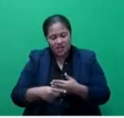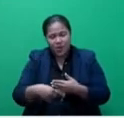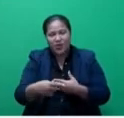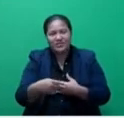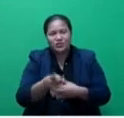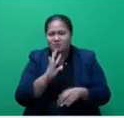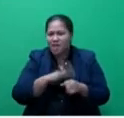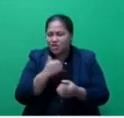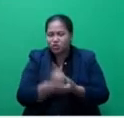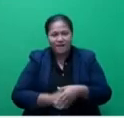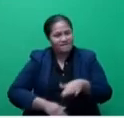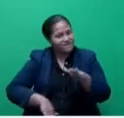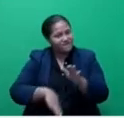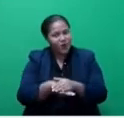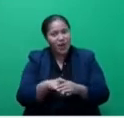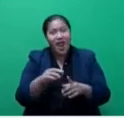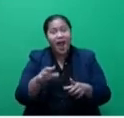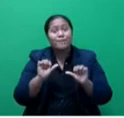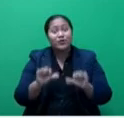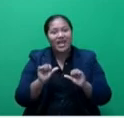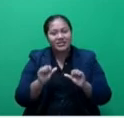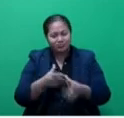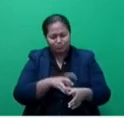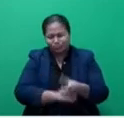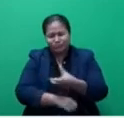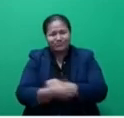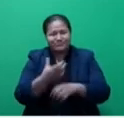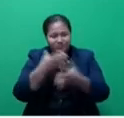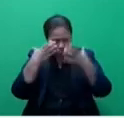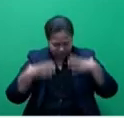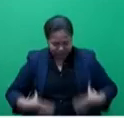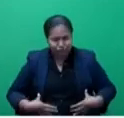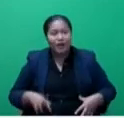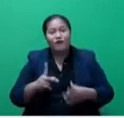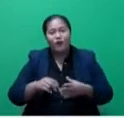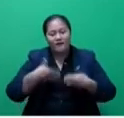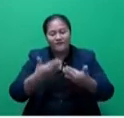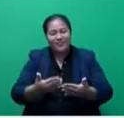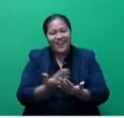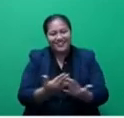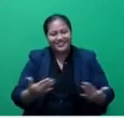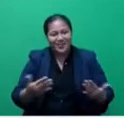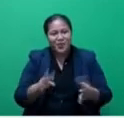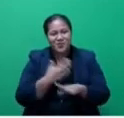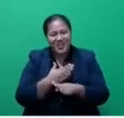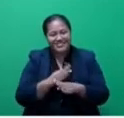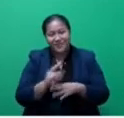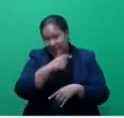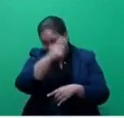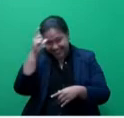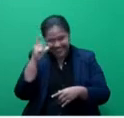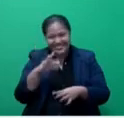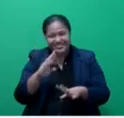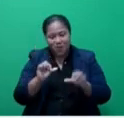ensure full and proper PPEs are made available to our frontline workers. Ensure our frontline workers are properly remunerated for their overtime